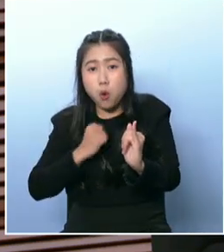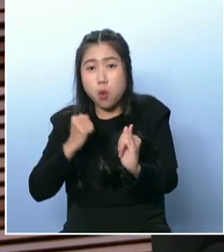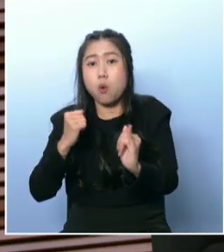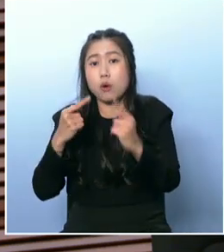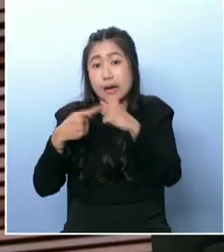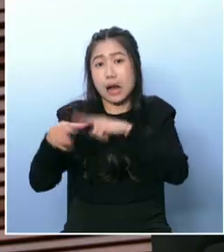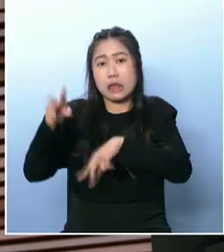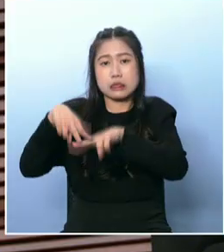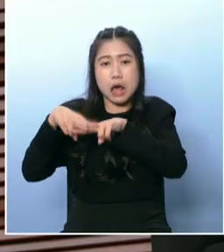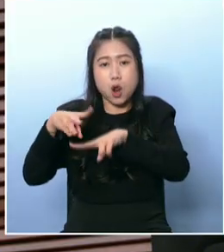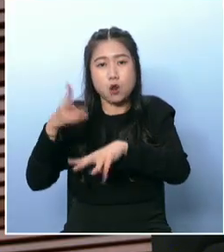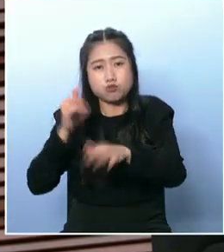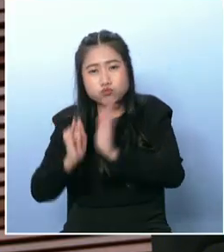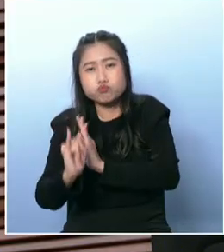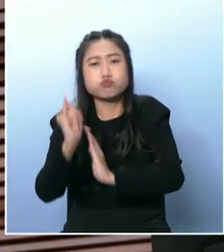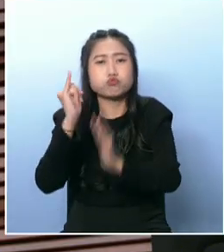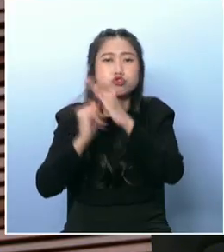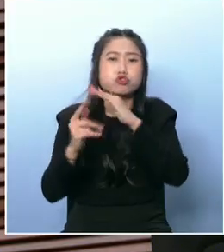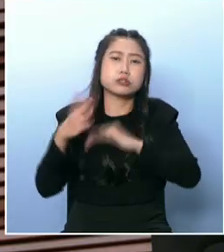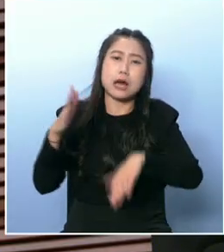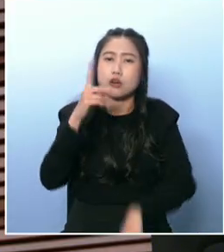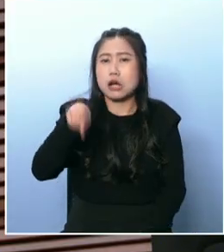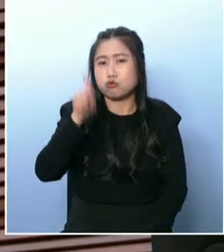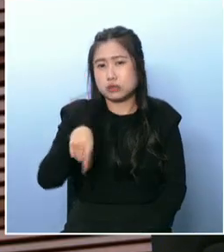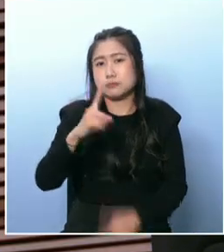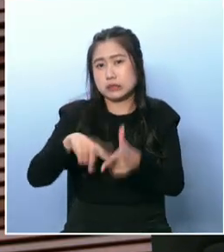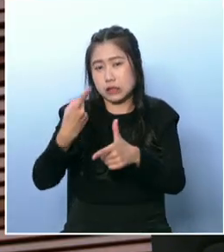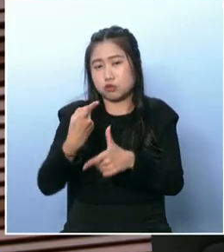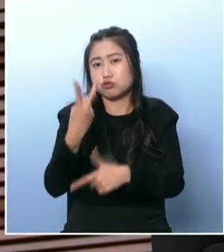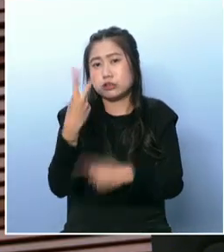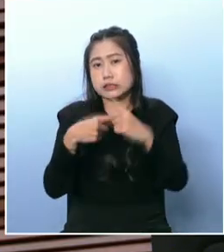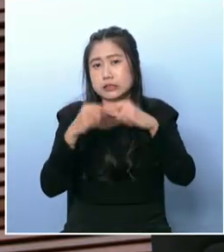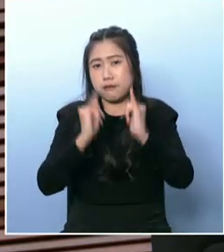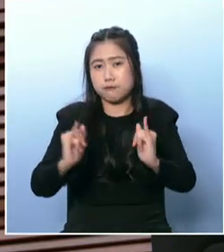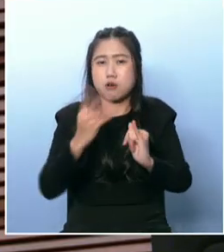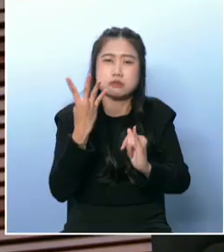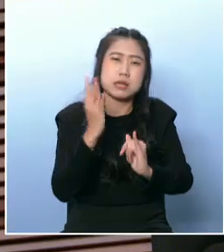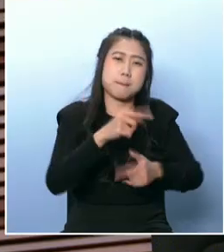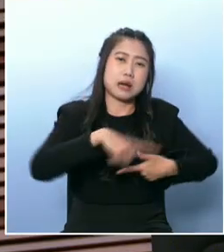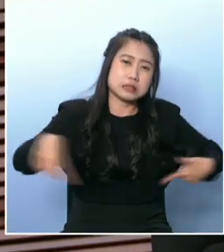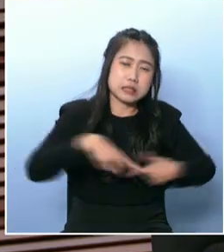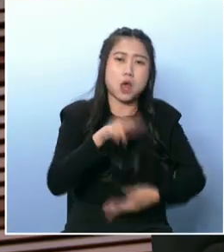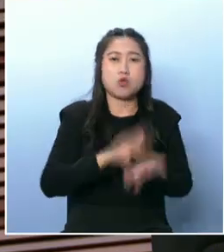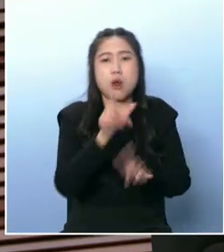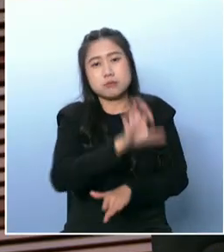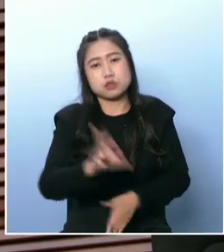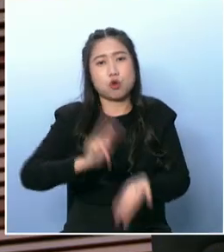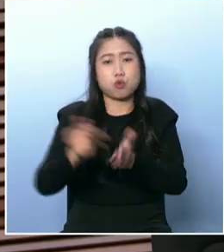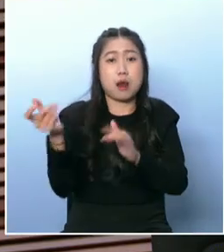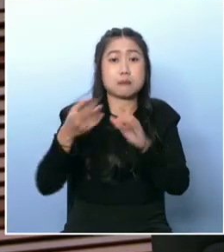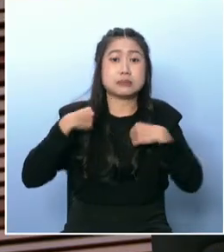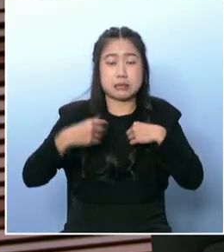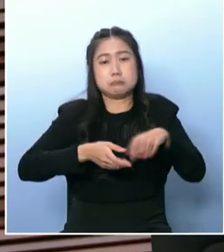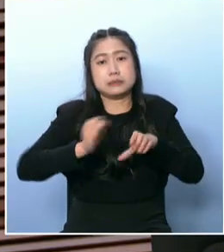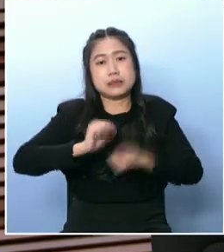it. But for the able elderly who live in the Bay Area, the cost is about $9,000 per month. They will